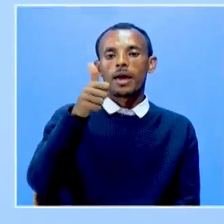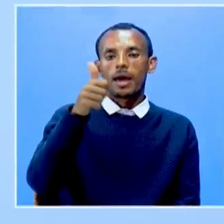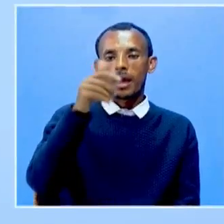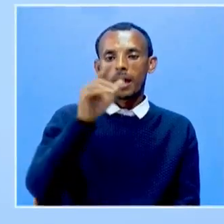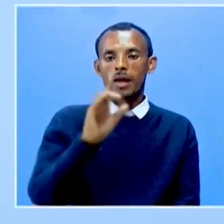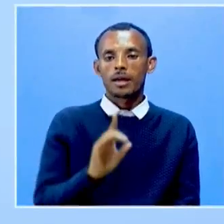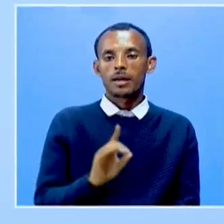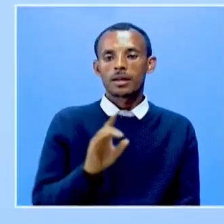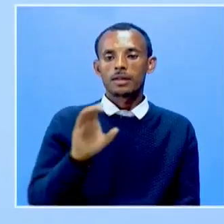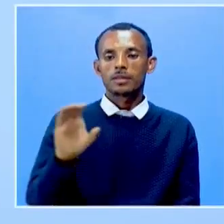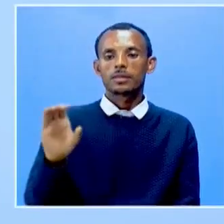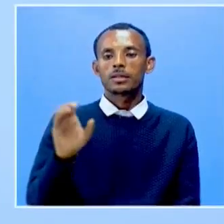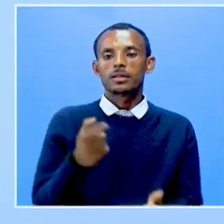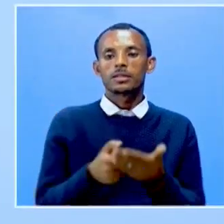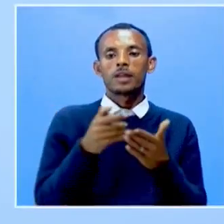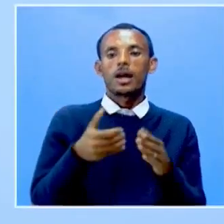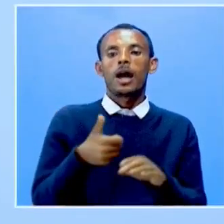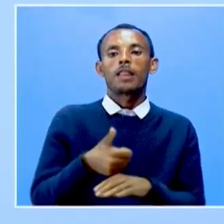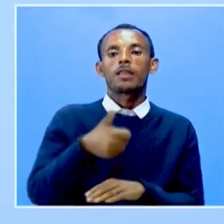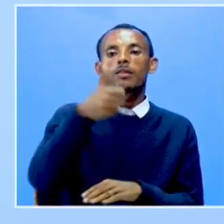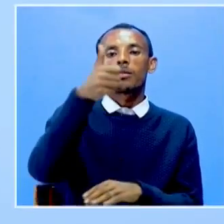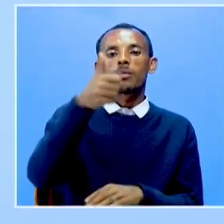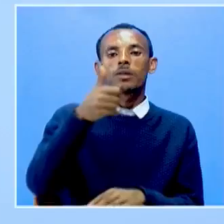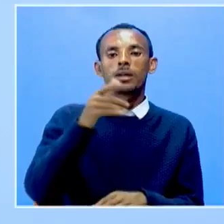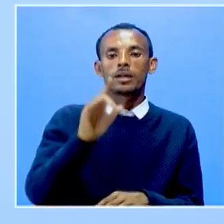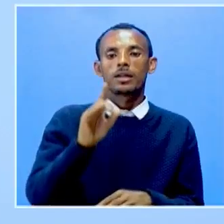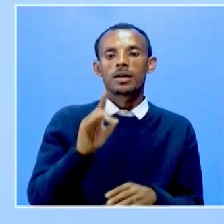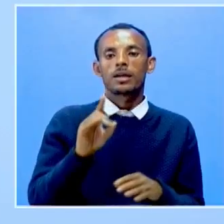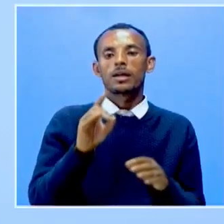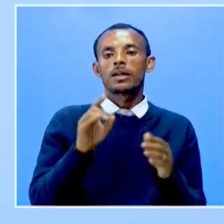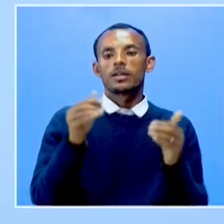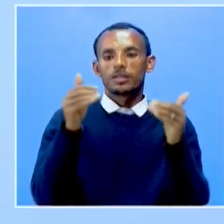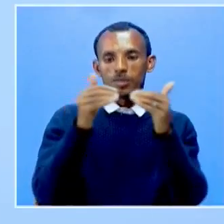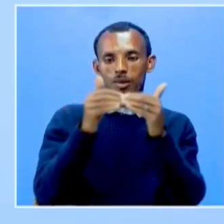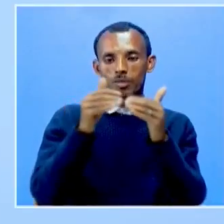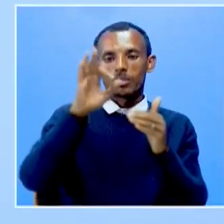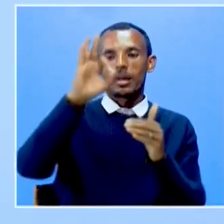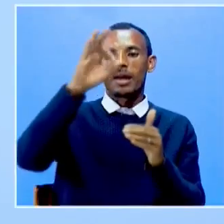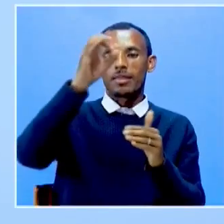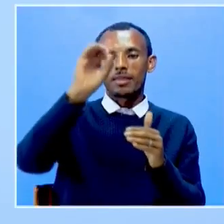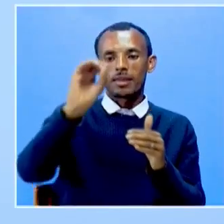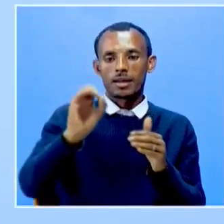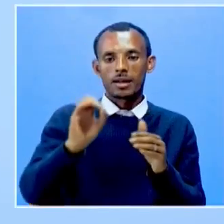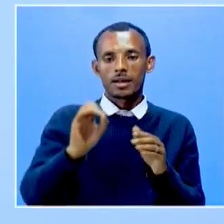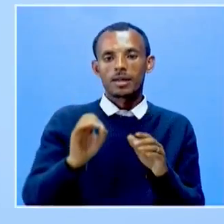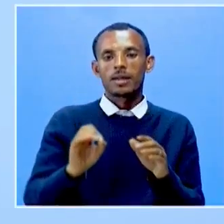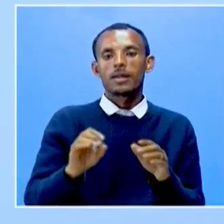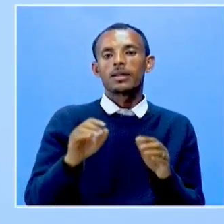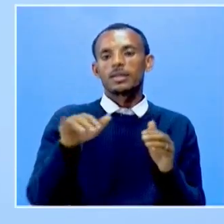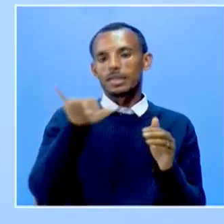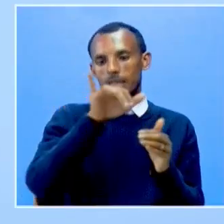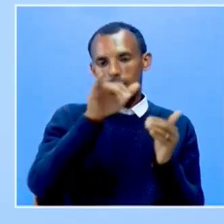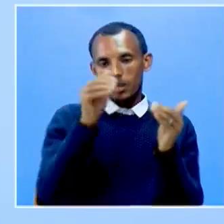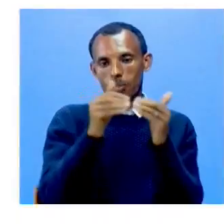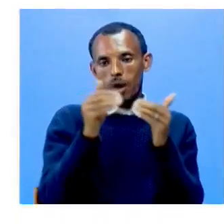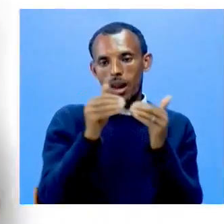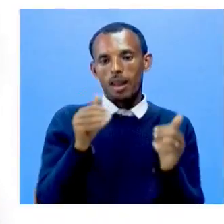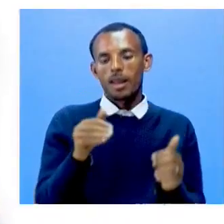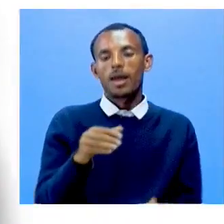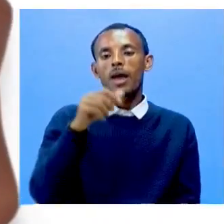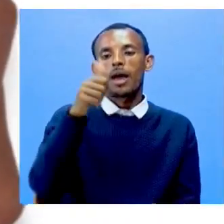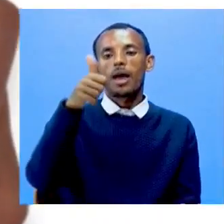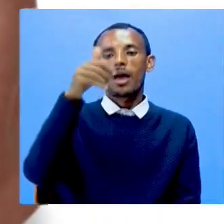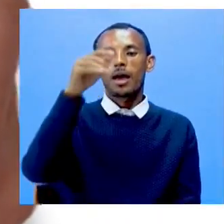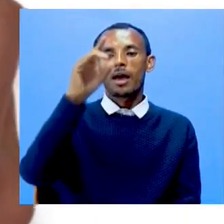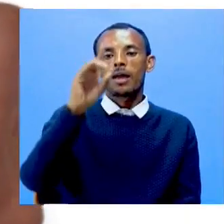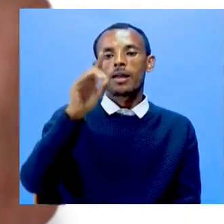Since it's an altitude, this is 90 degree. It's the same as angle ADB. It's the same as